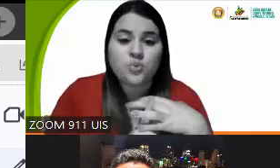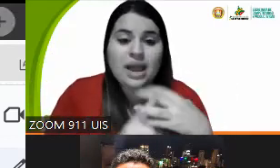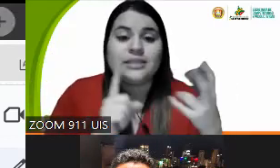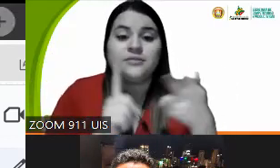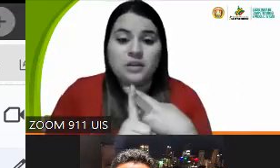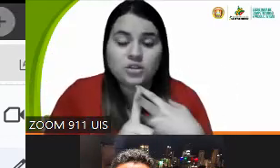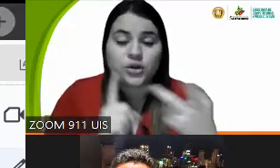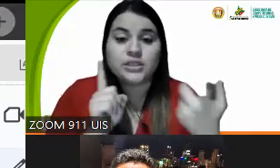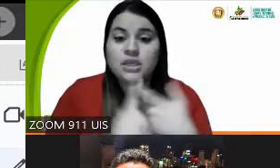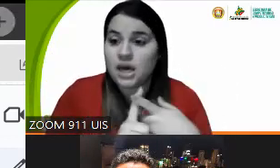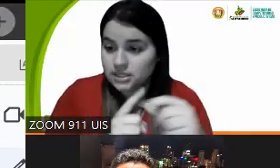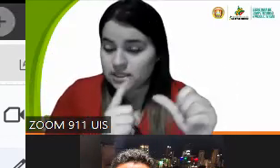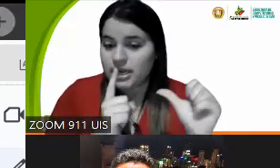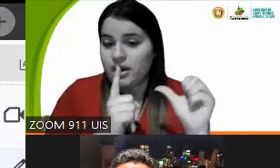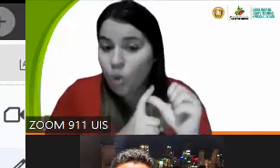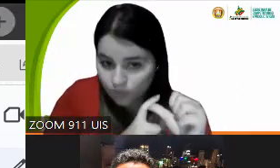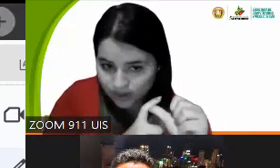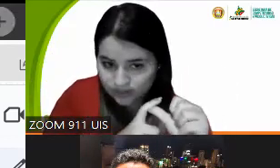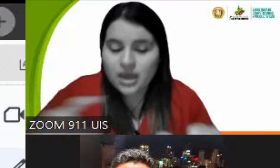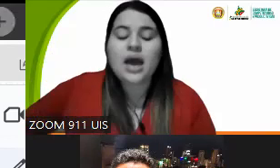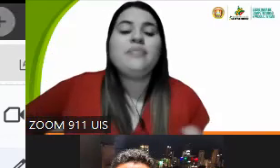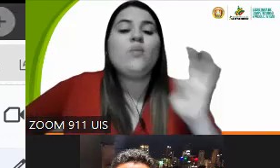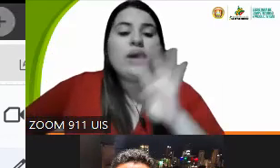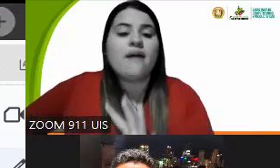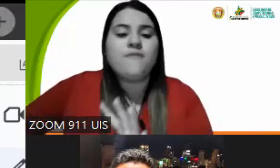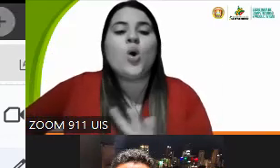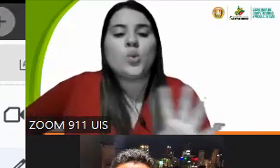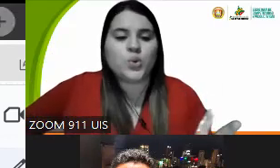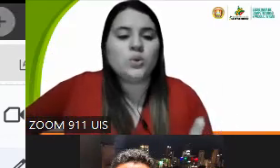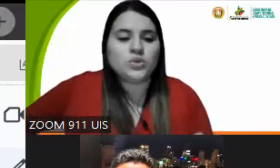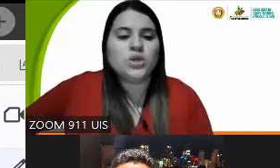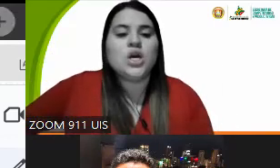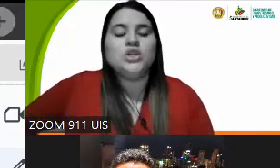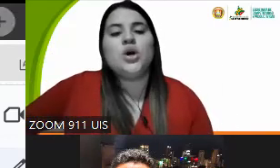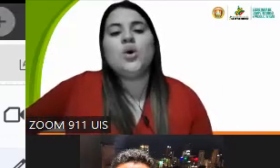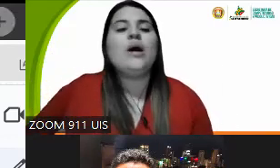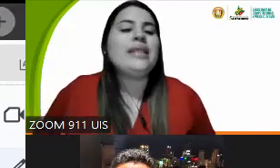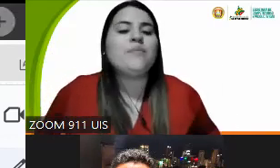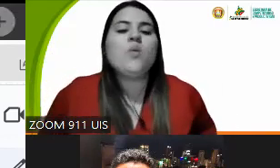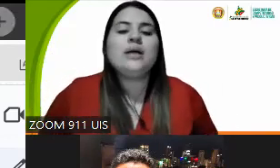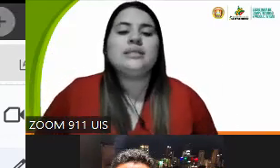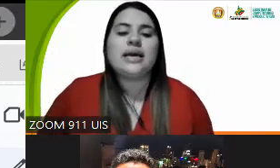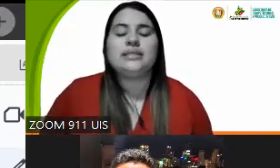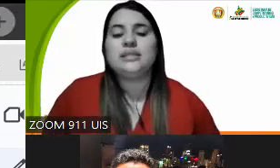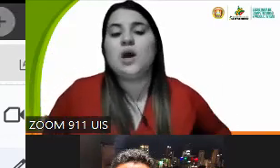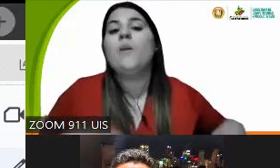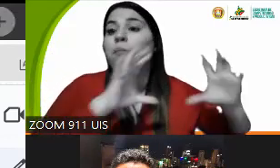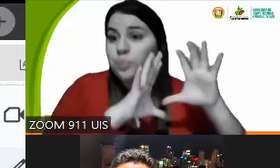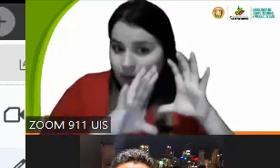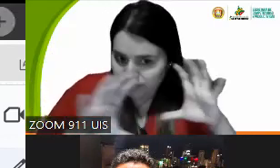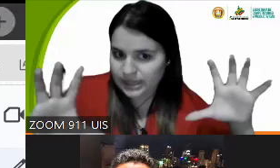engage, express, filters, guts, and open. And then we have 4 rules. So number 1